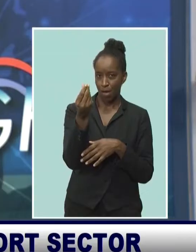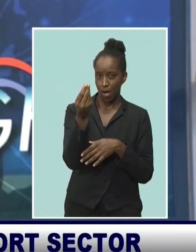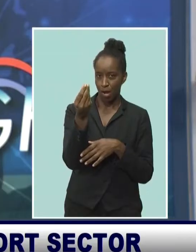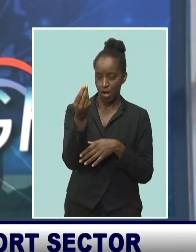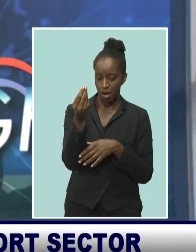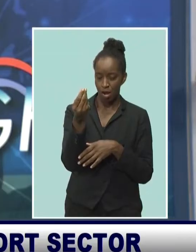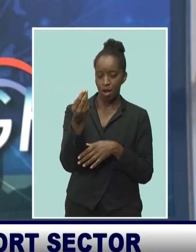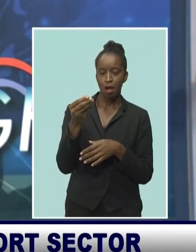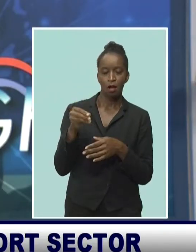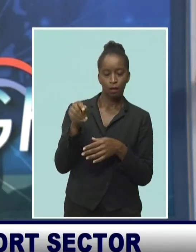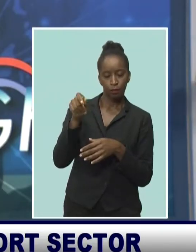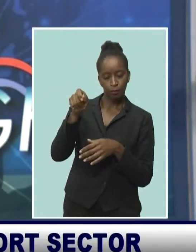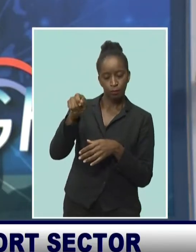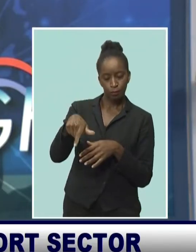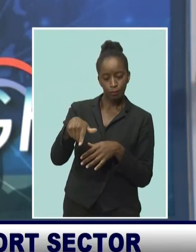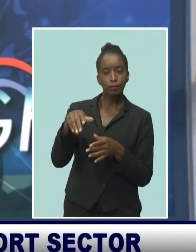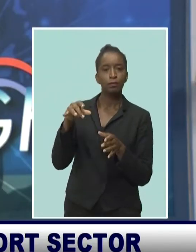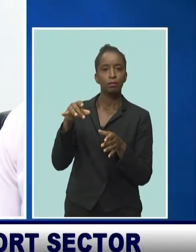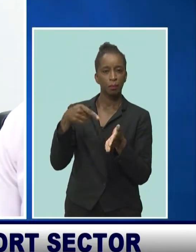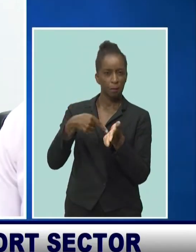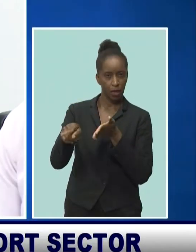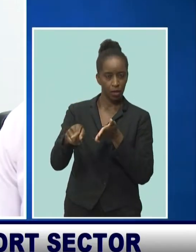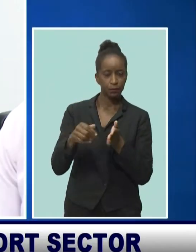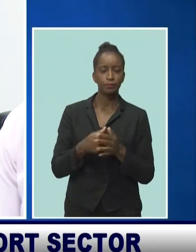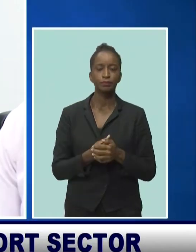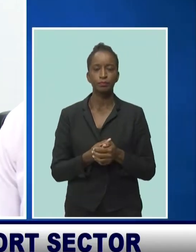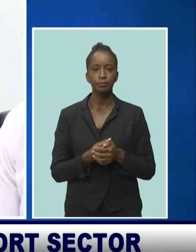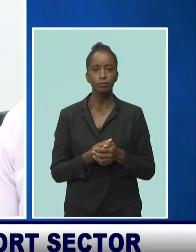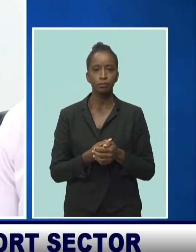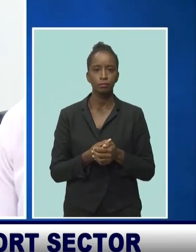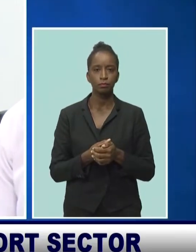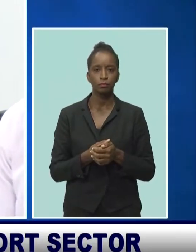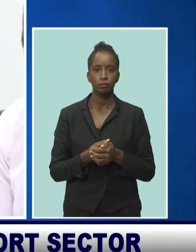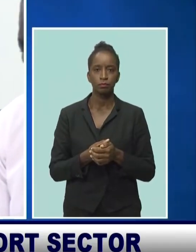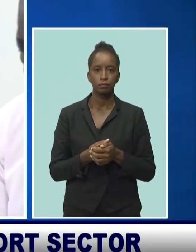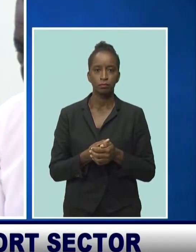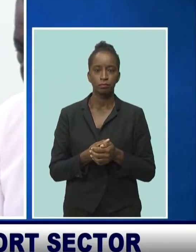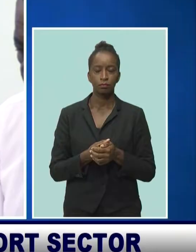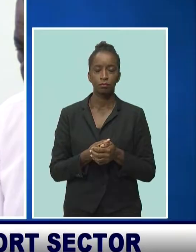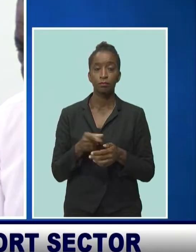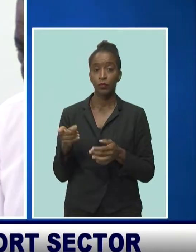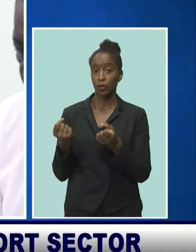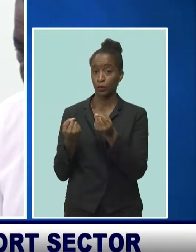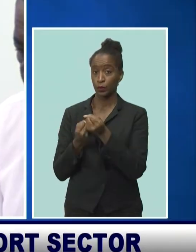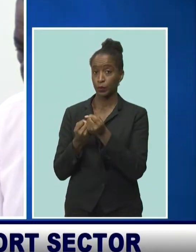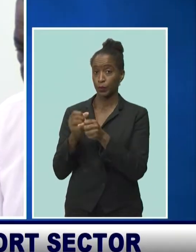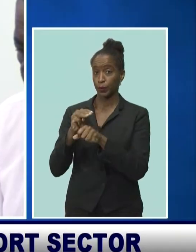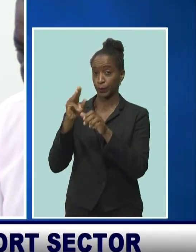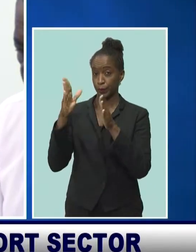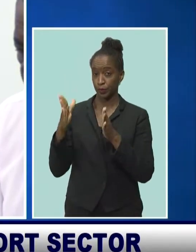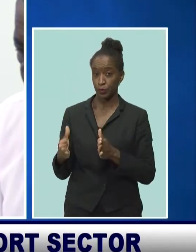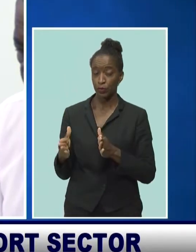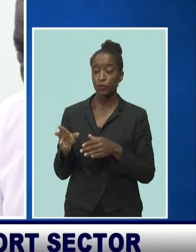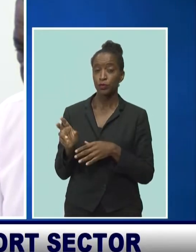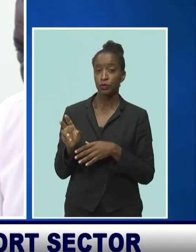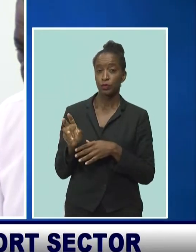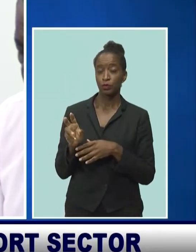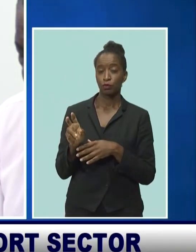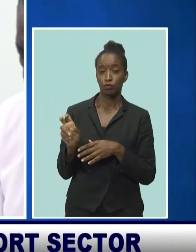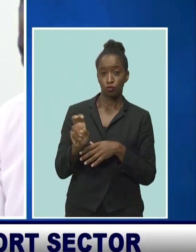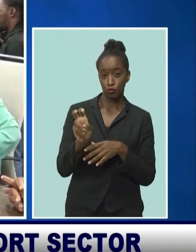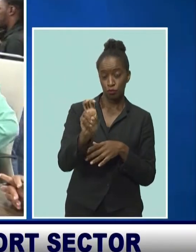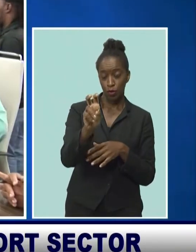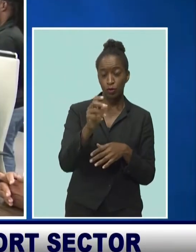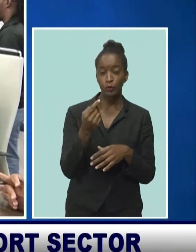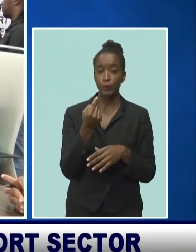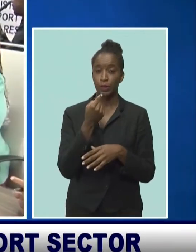has the details. Deputy Permanent Secretary in the Ministry of Transport Works and Water Resources, John Skinner, describes the compact signing